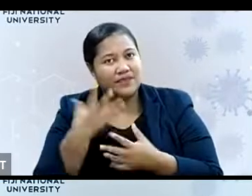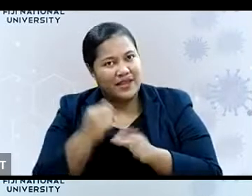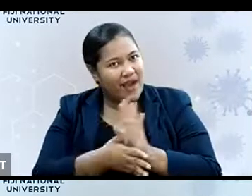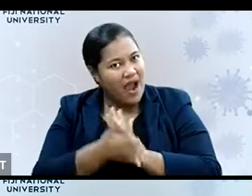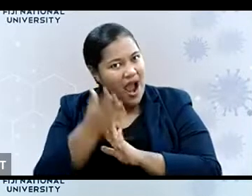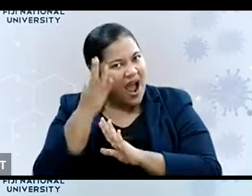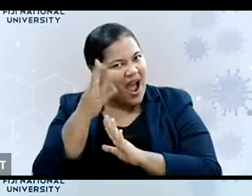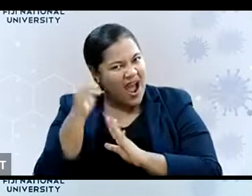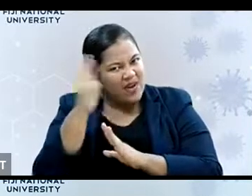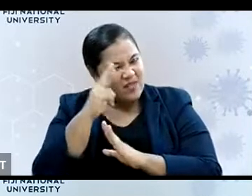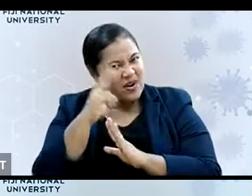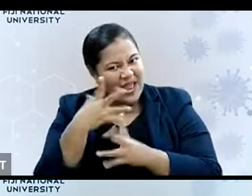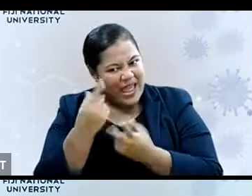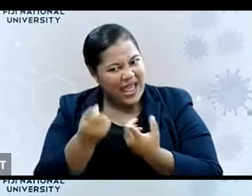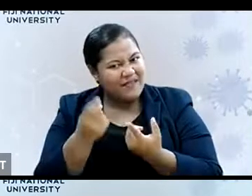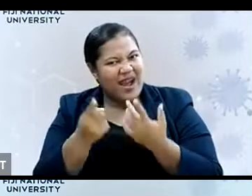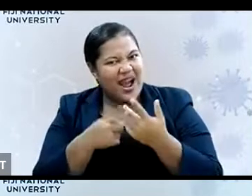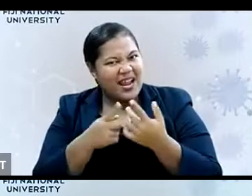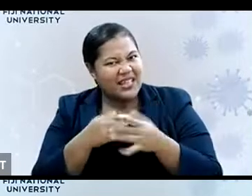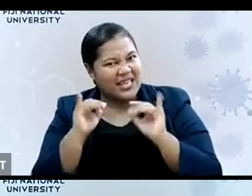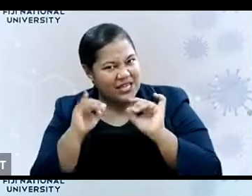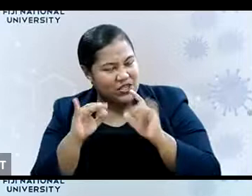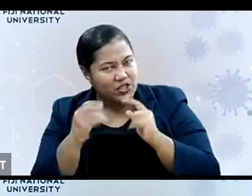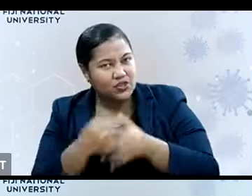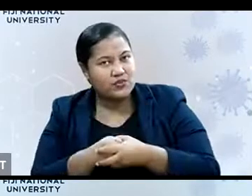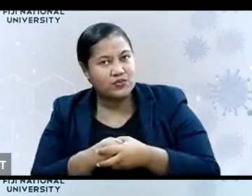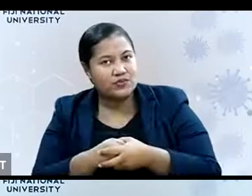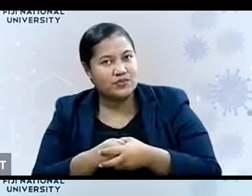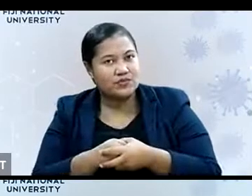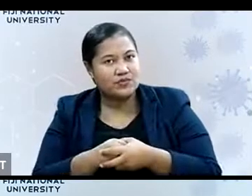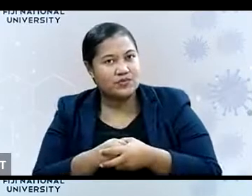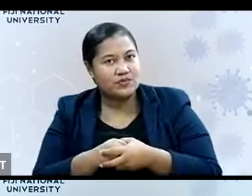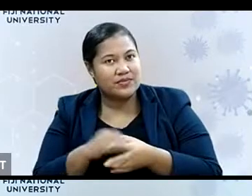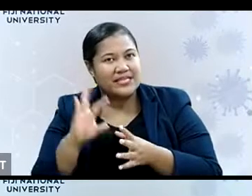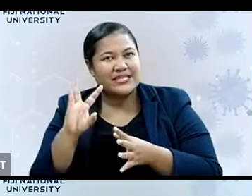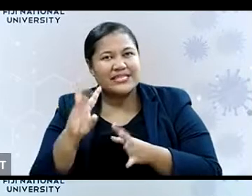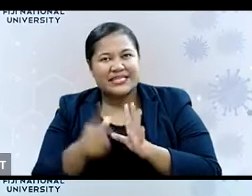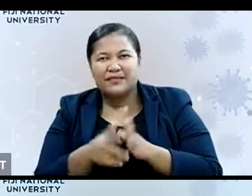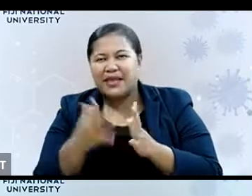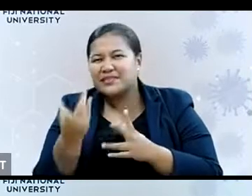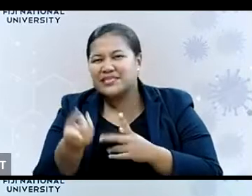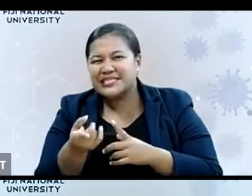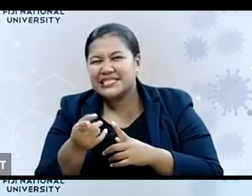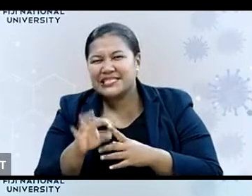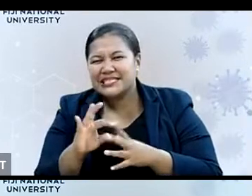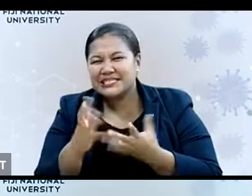another rare side effect, which is anaphylaxis, you know, having an allergic reaction to the vaccine.